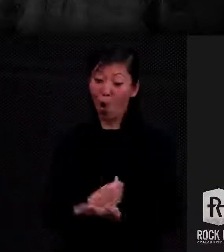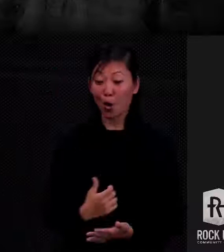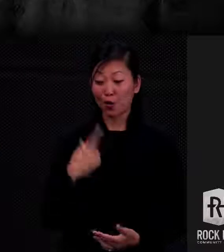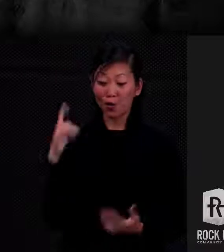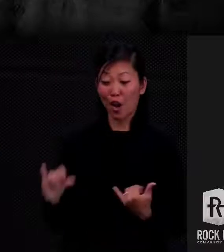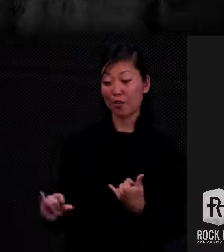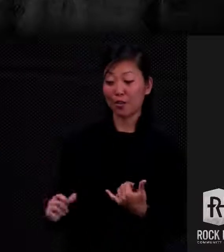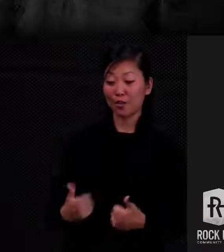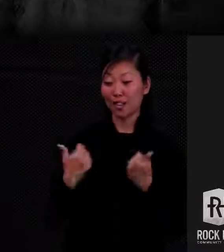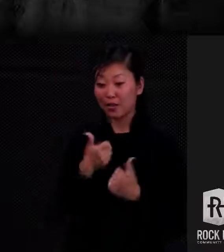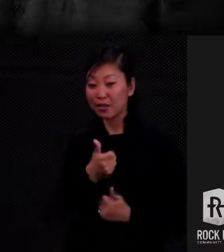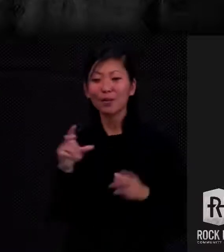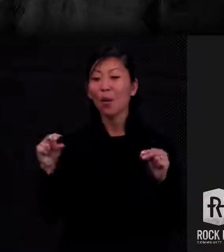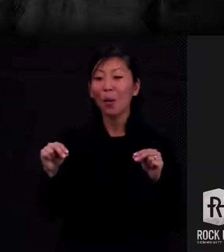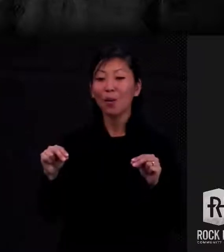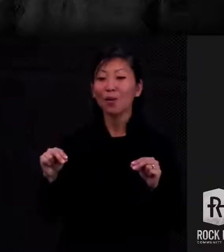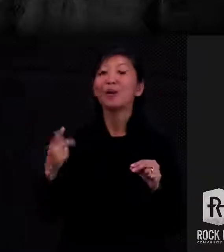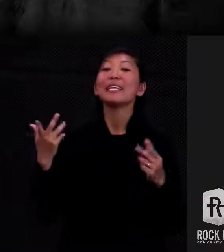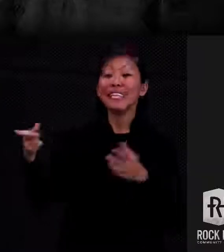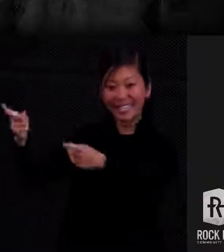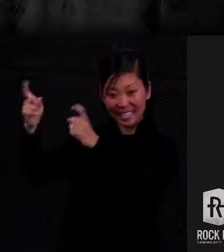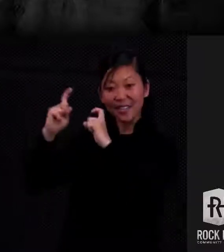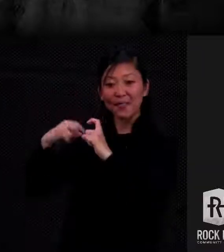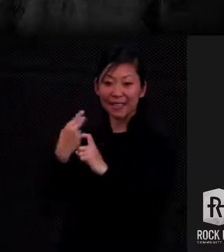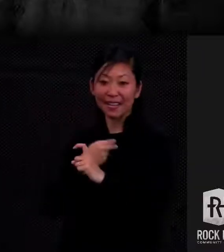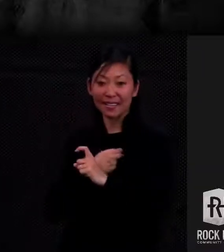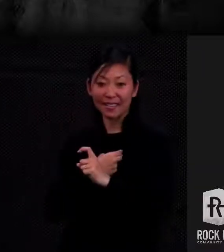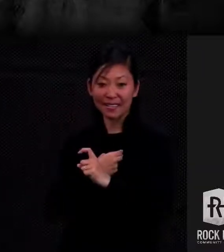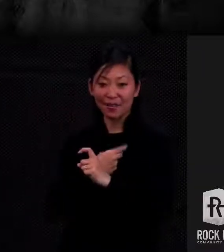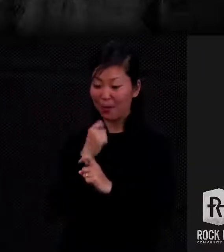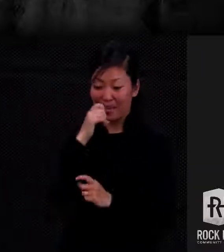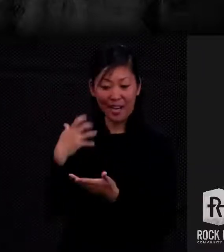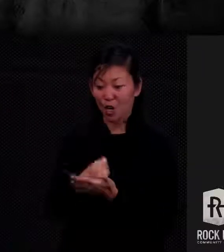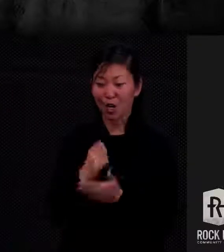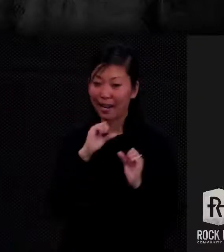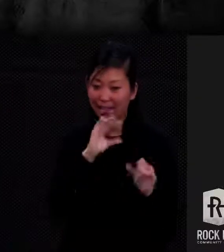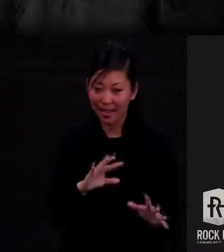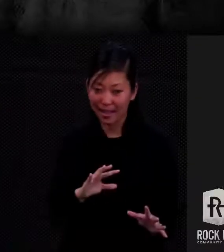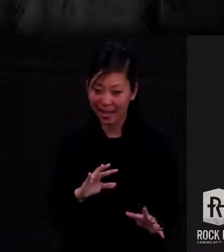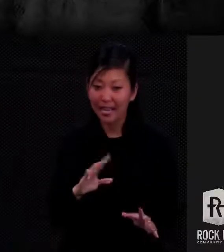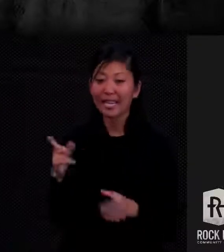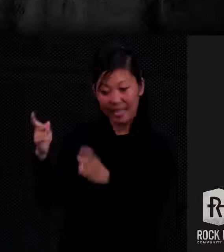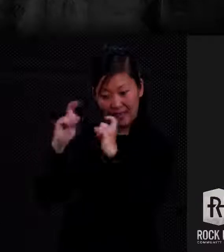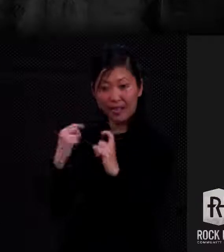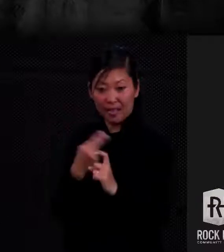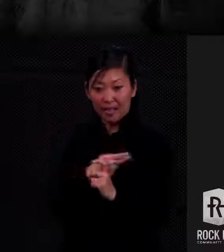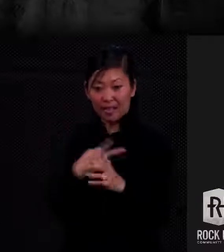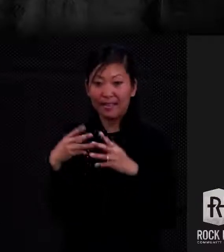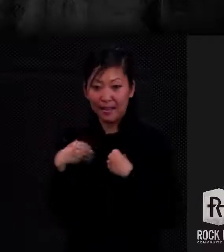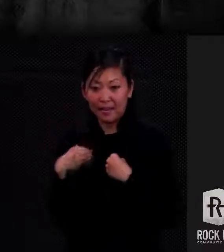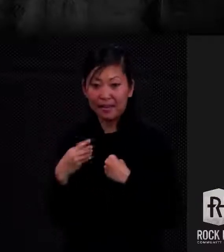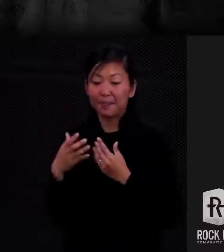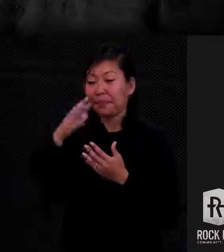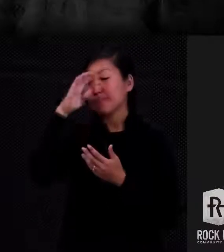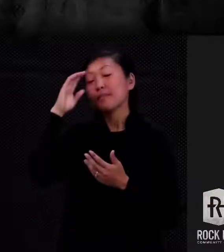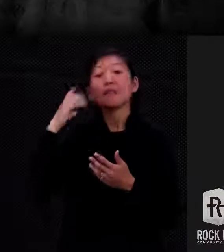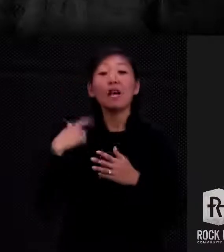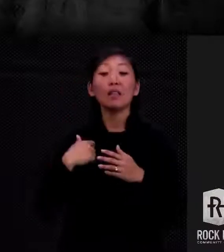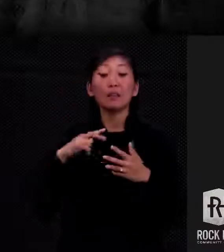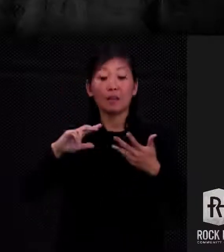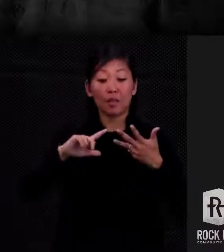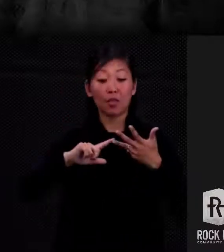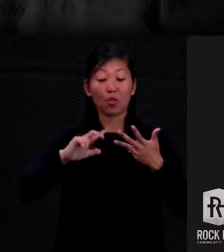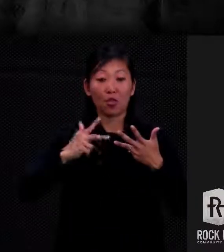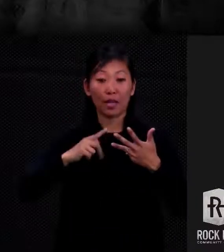him, and he has graciously given it to you. Step three, resist the devil. And did you catch the